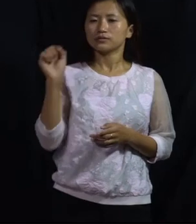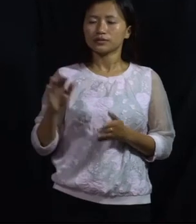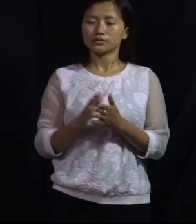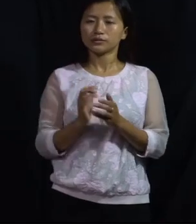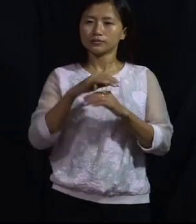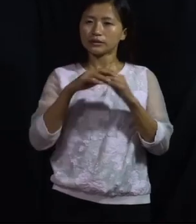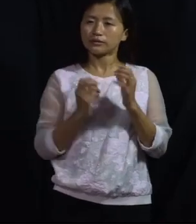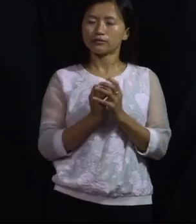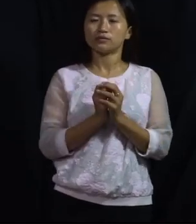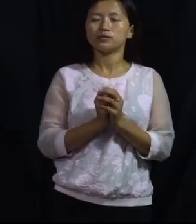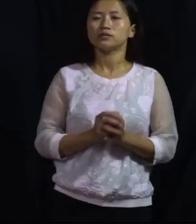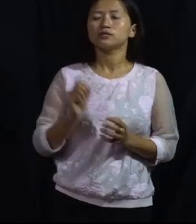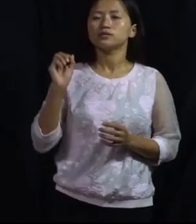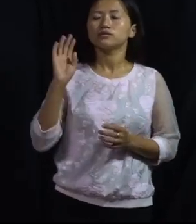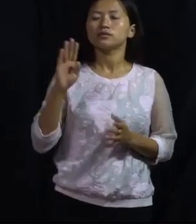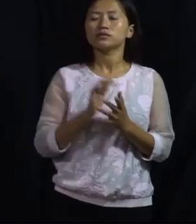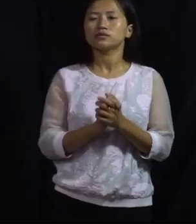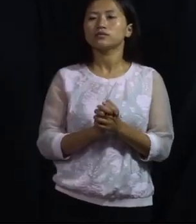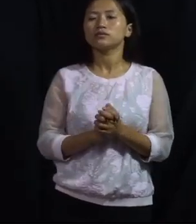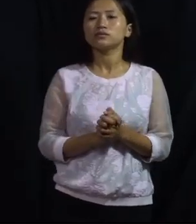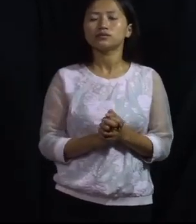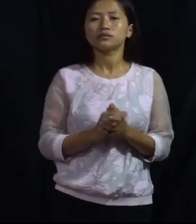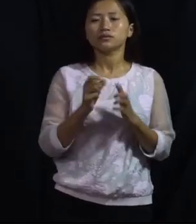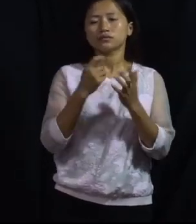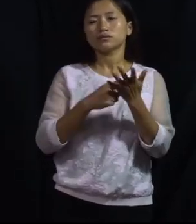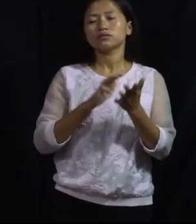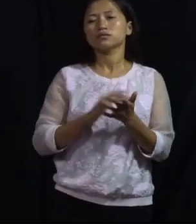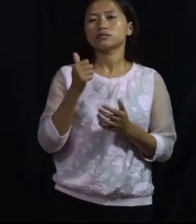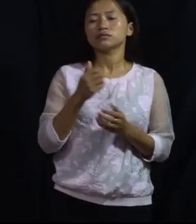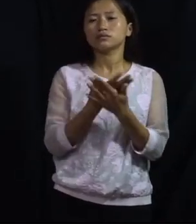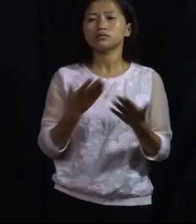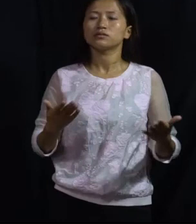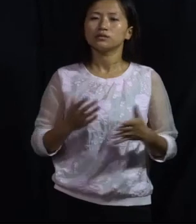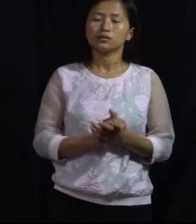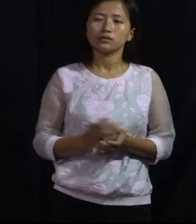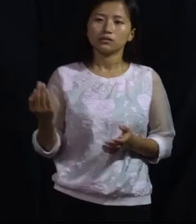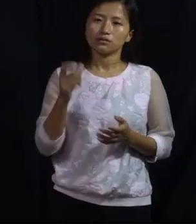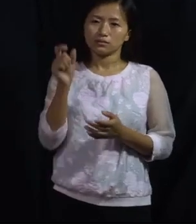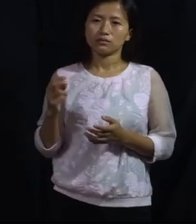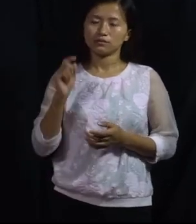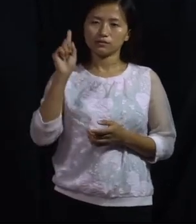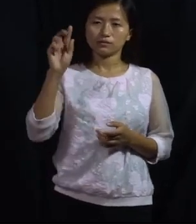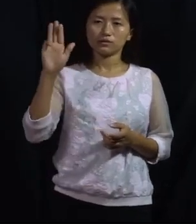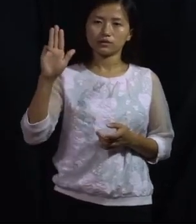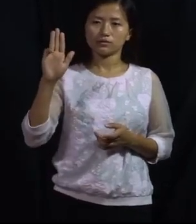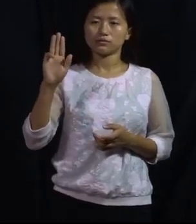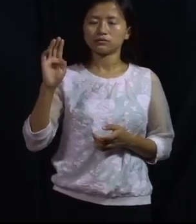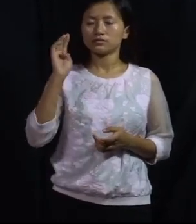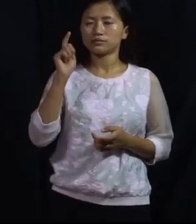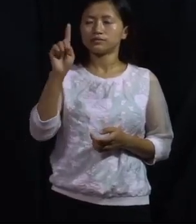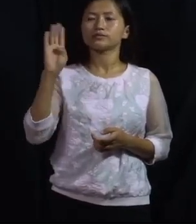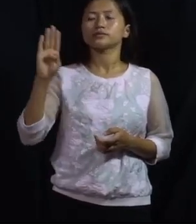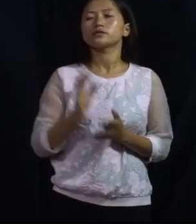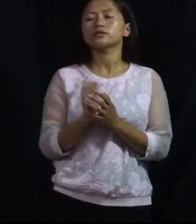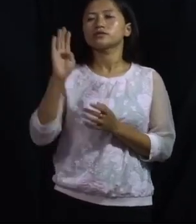is 4,800. To premium for goodwill, that is the goodwill brought in by new partner, 14,400. So all